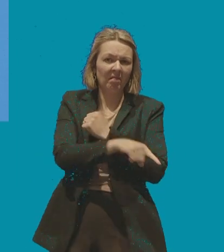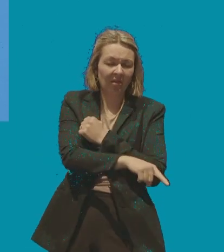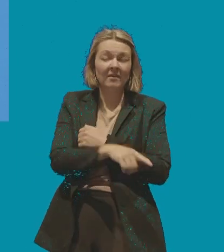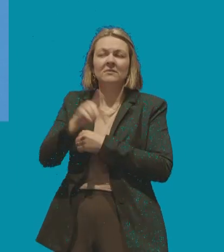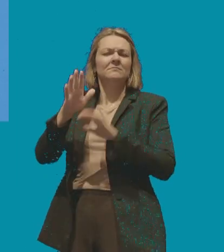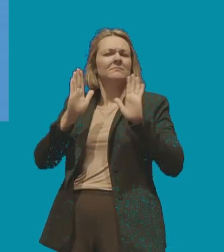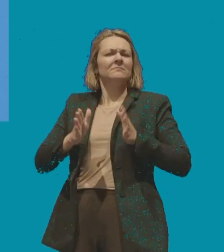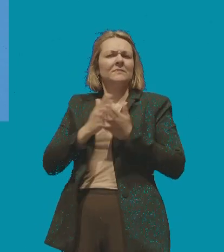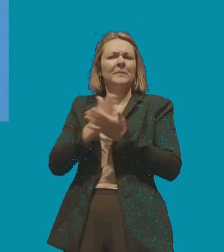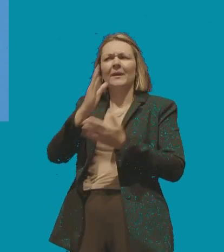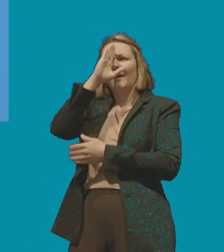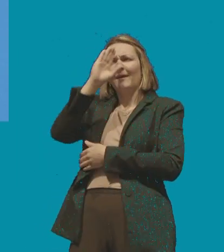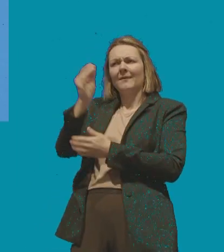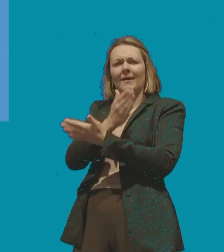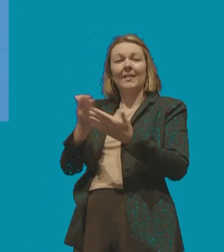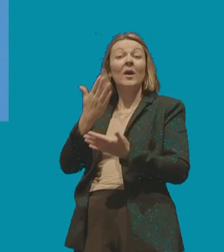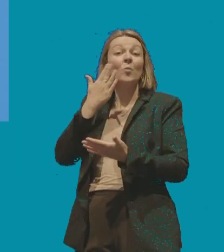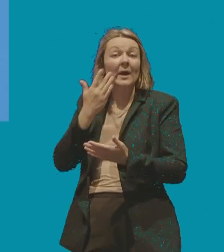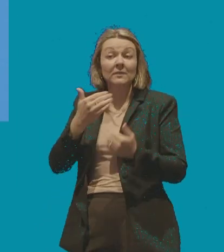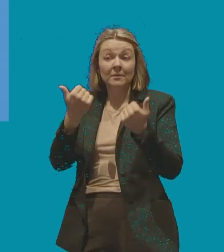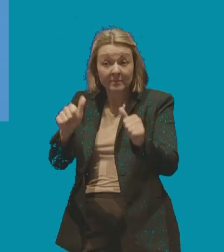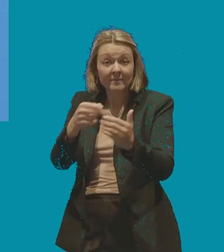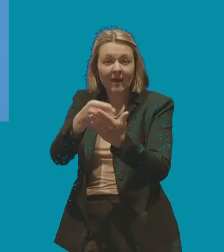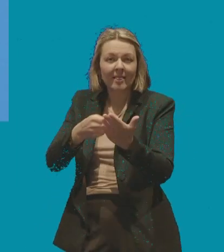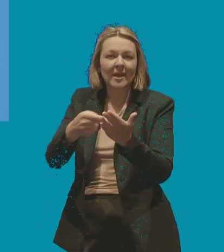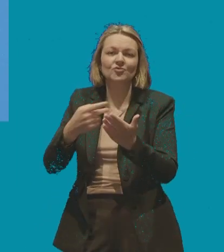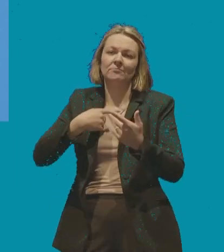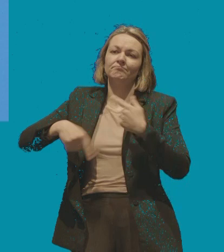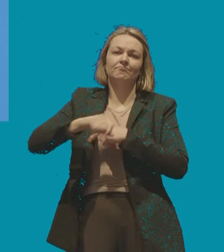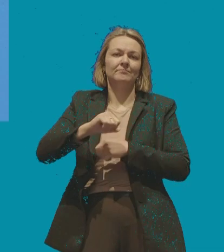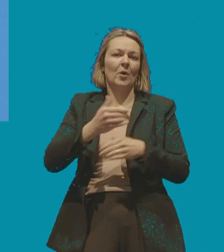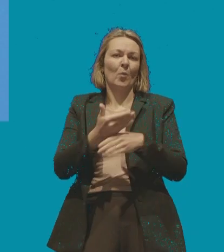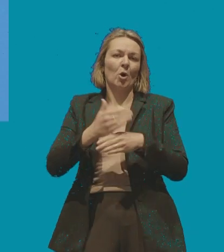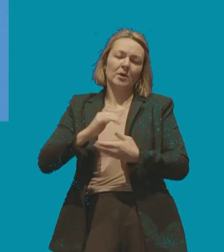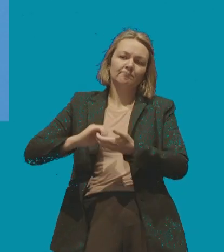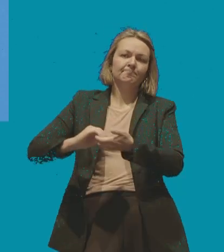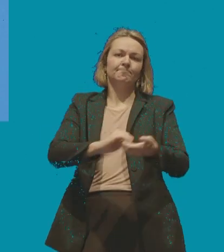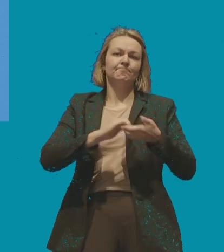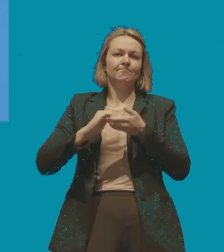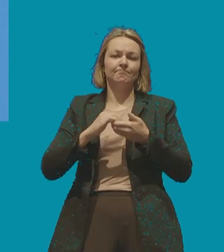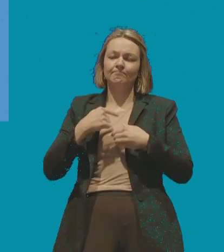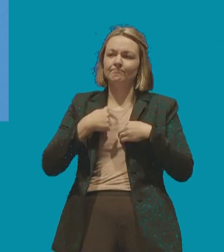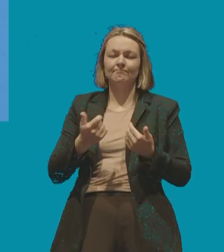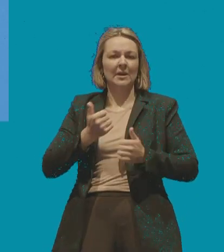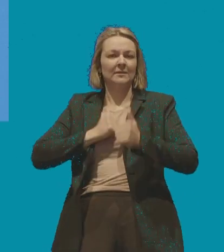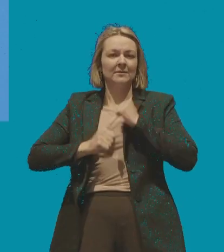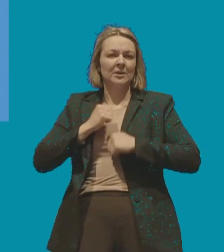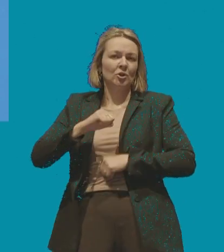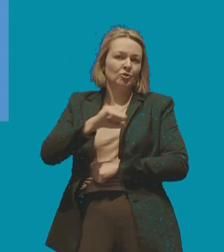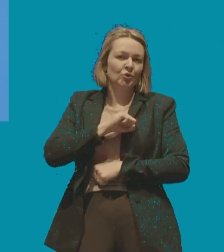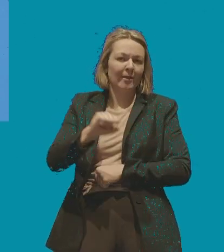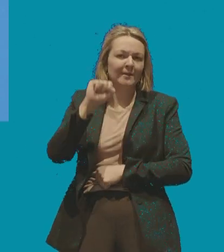absolutely clear when that election is called, we stand with all workers and we stand for decency, unity and